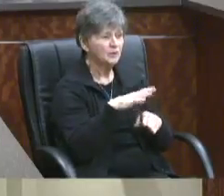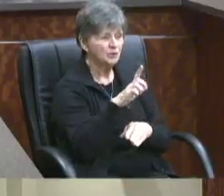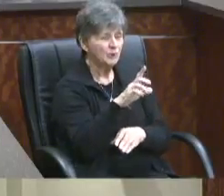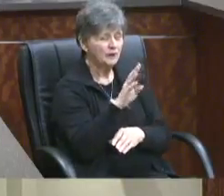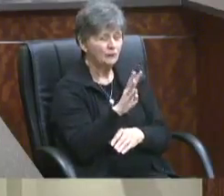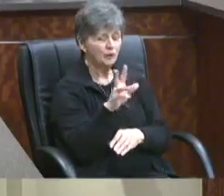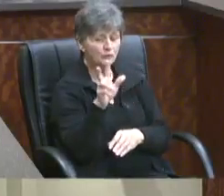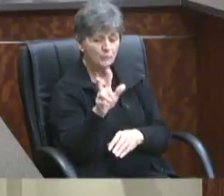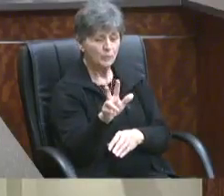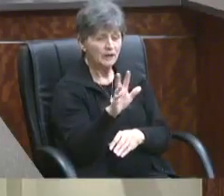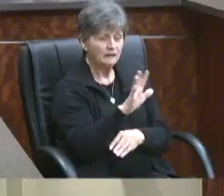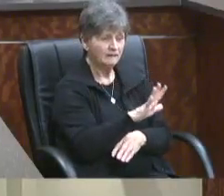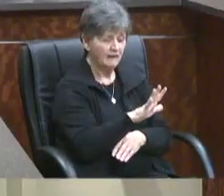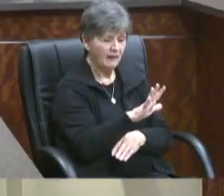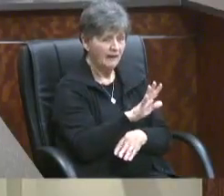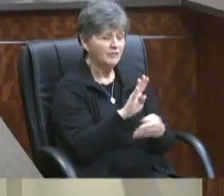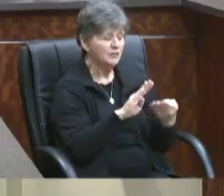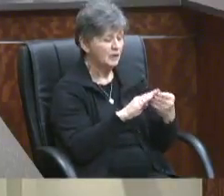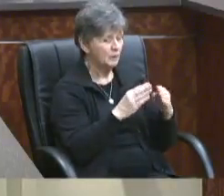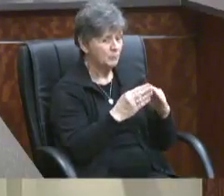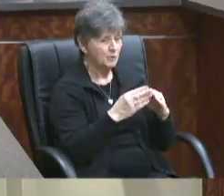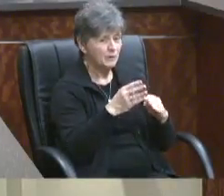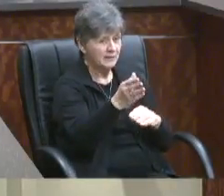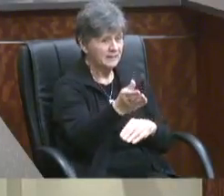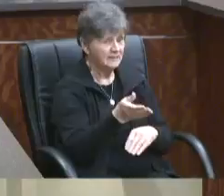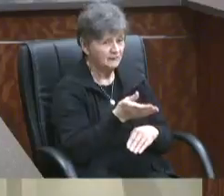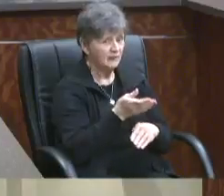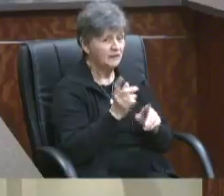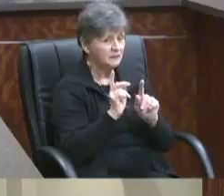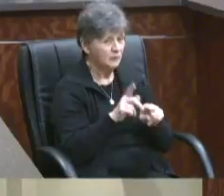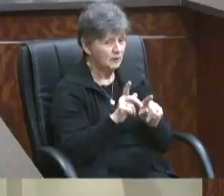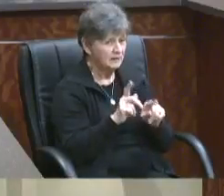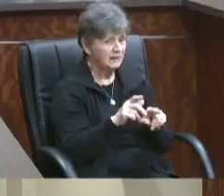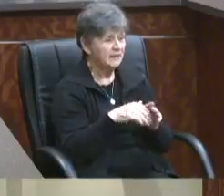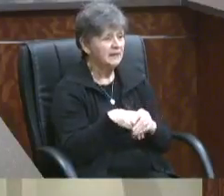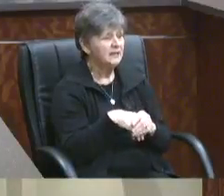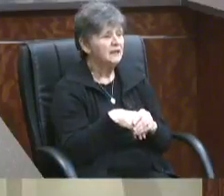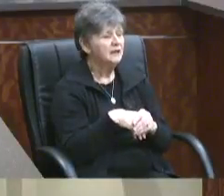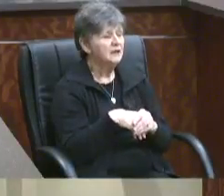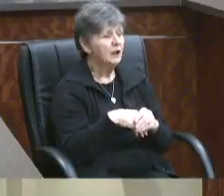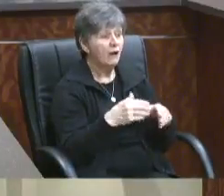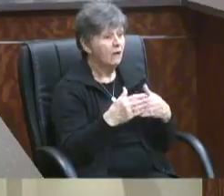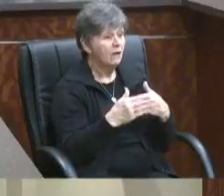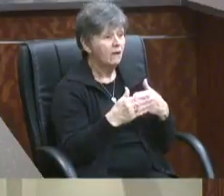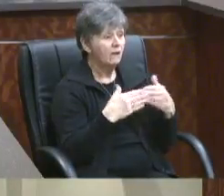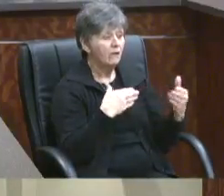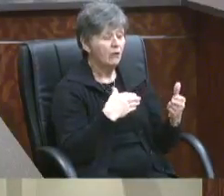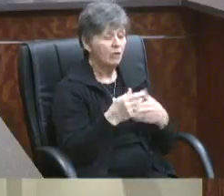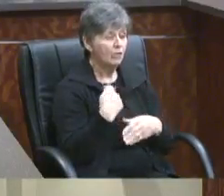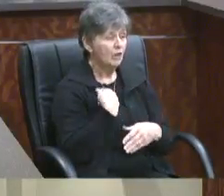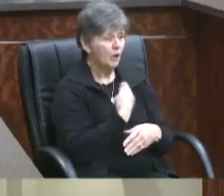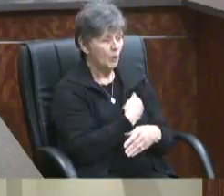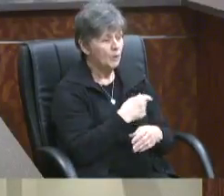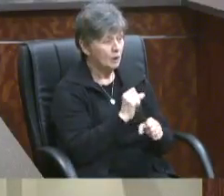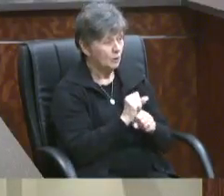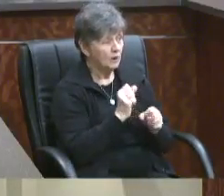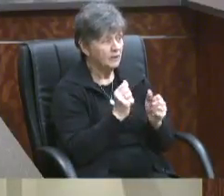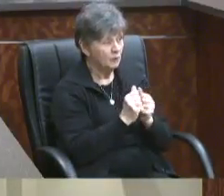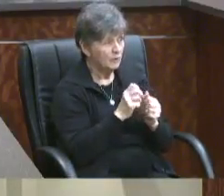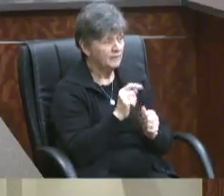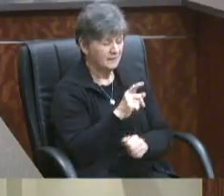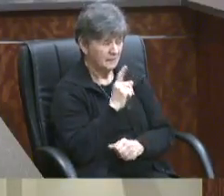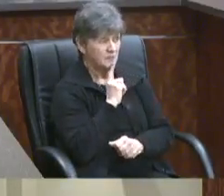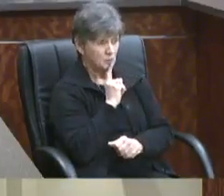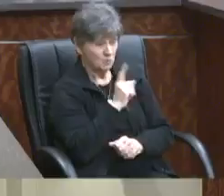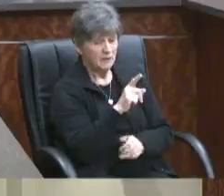the community's invited. This is, although we are working with that, it's really the state that